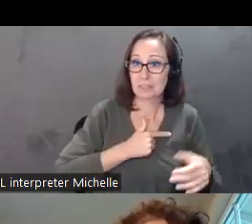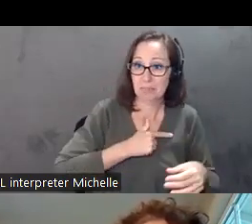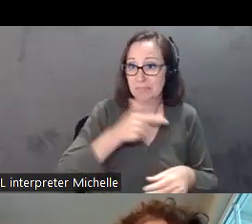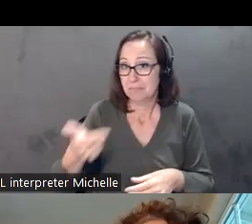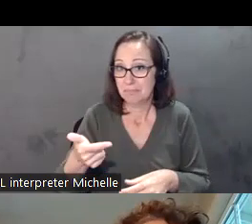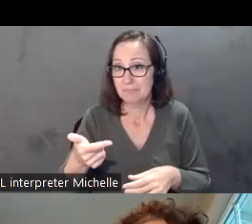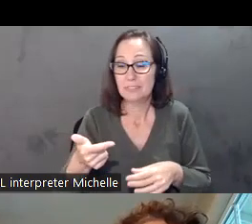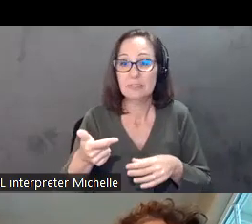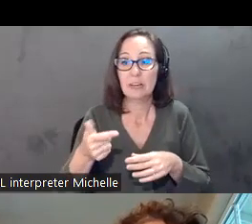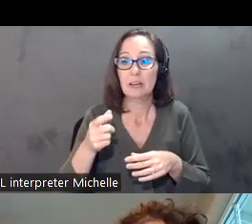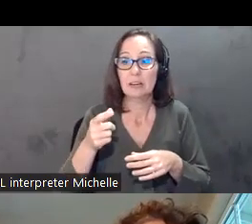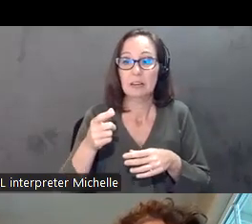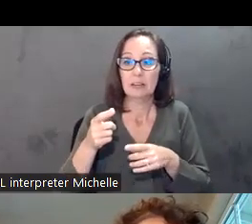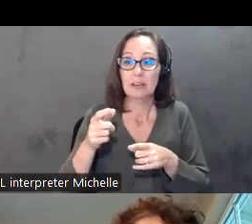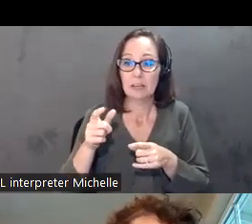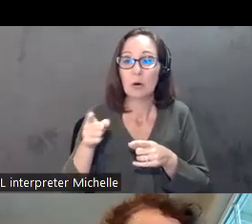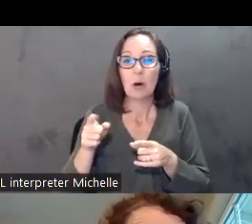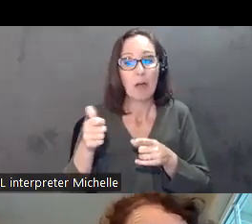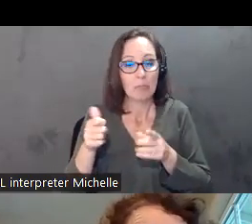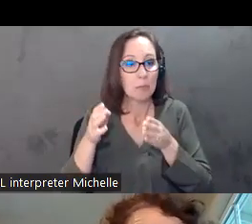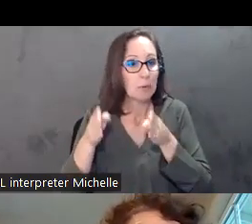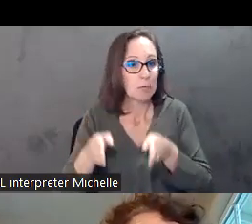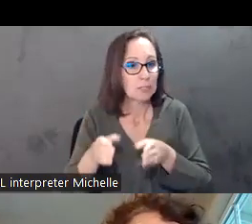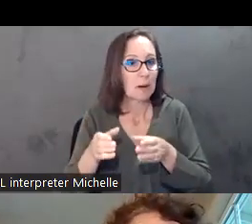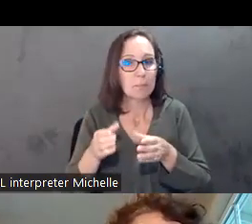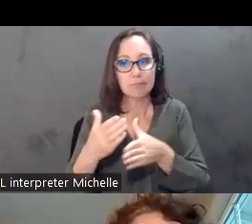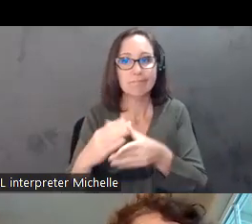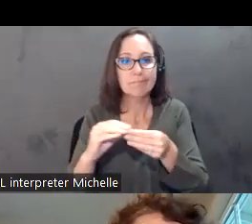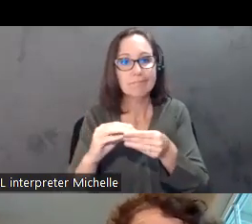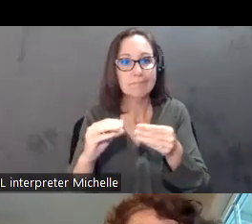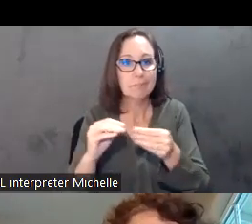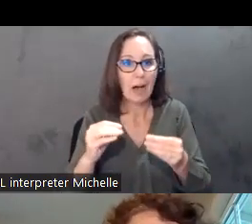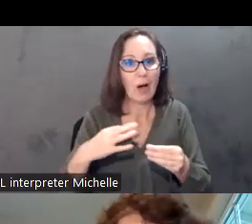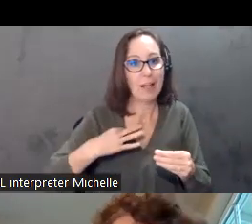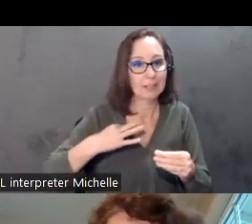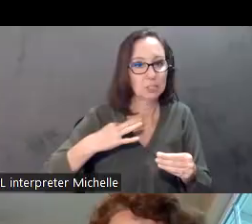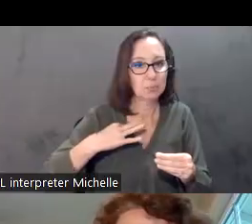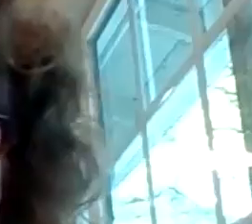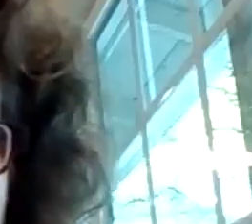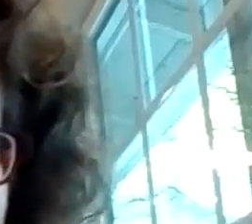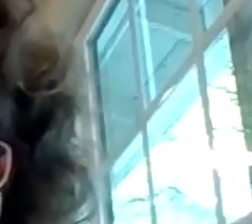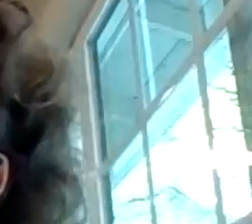who will be presenting on some of our resources around eligibility.